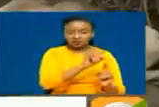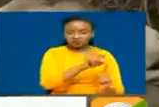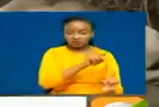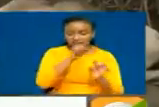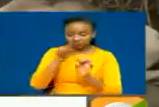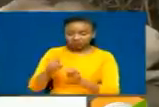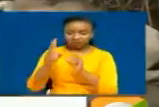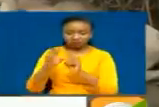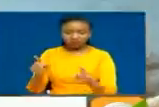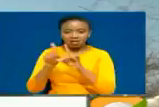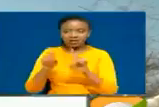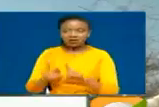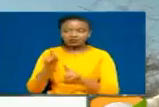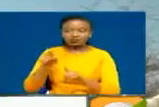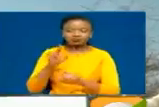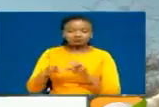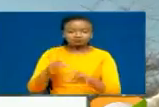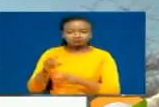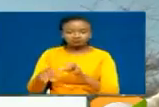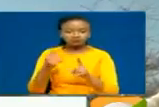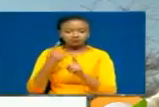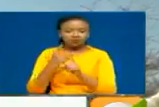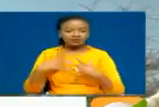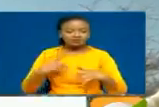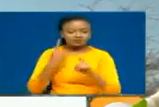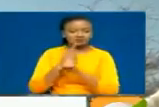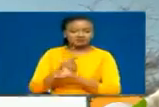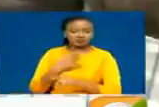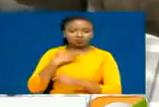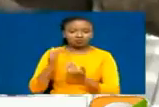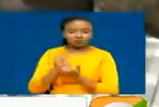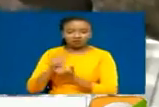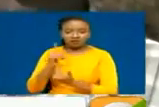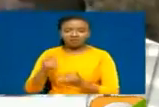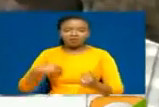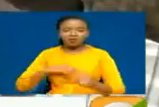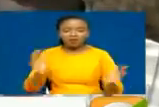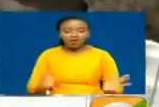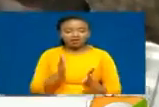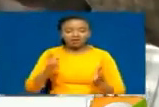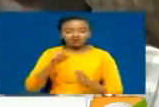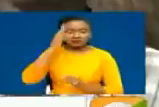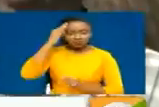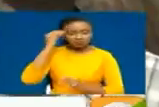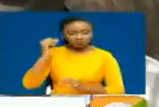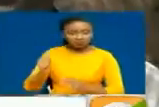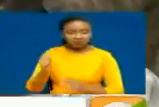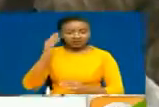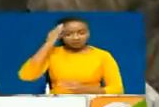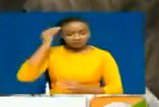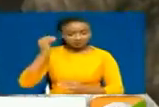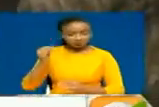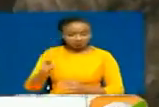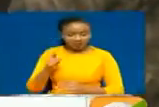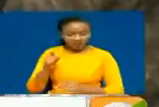an educational center for pastoralists interested in rearing camels. We are encouraging Somali camels because, one, Somali camels